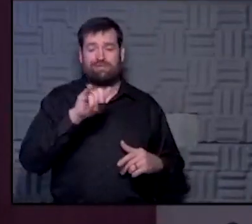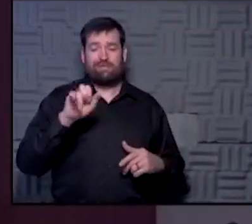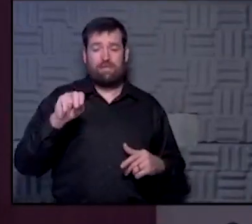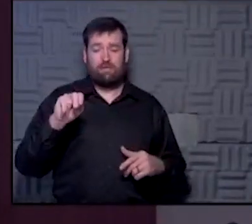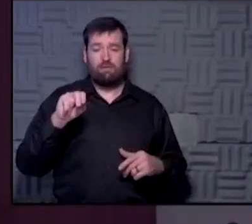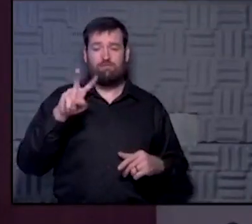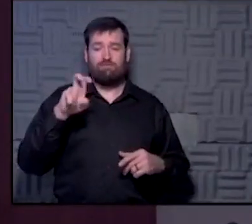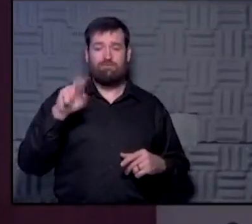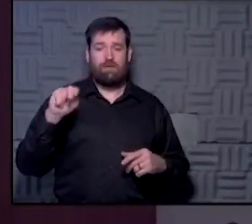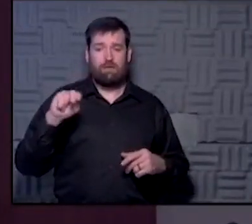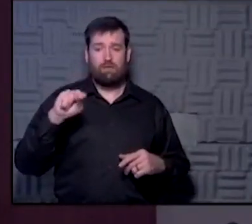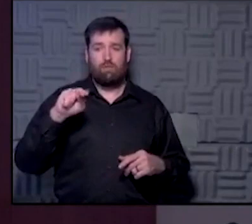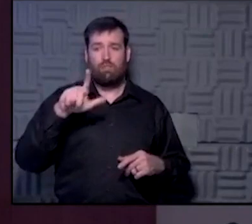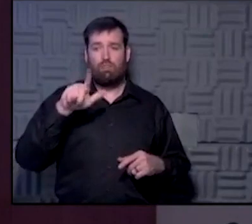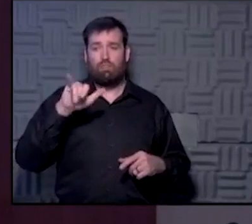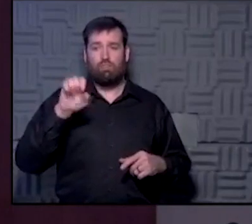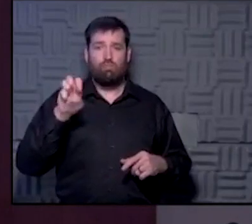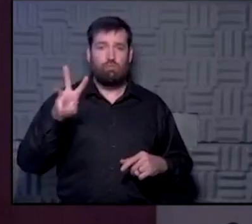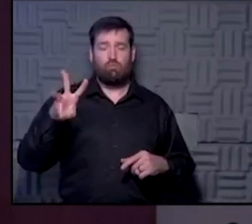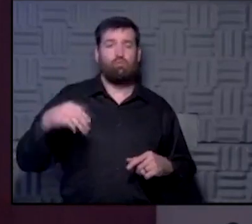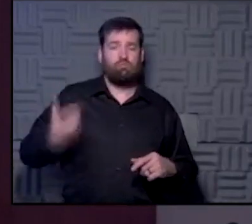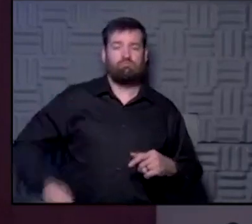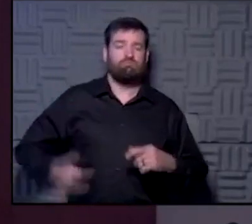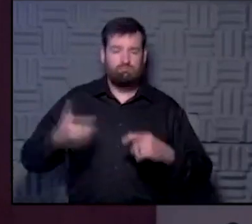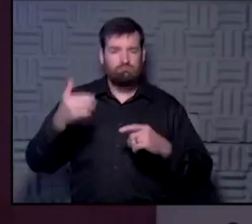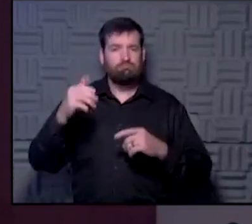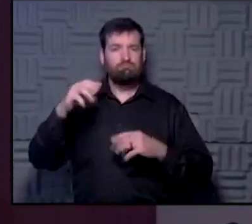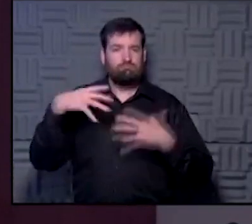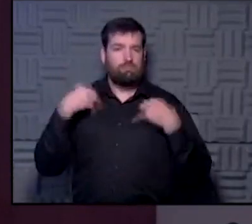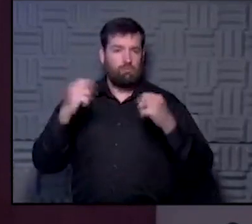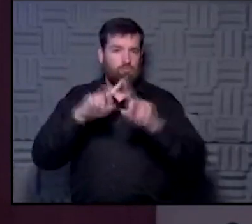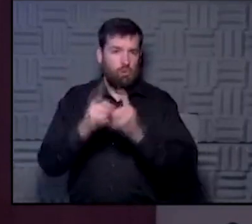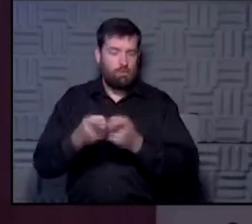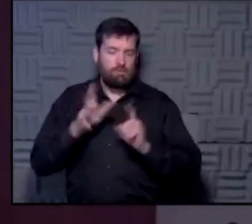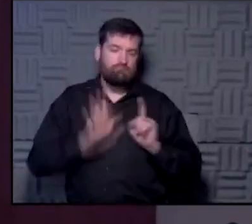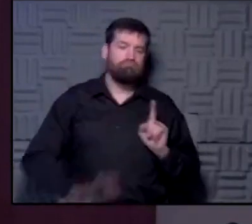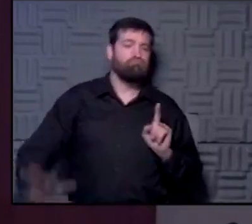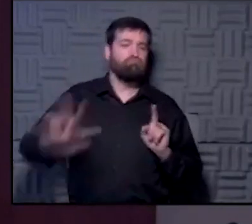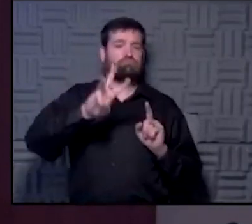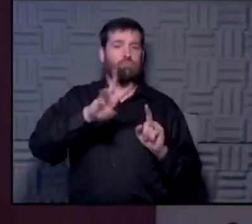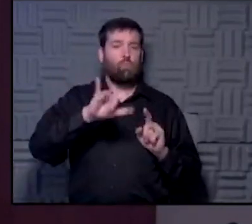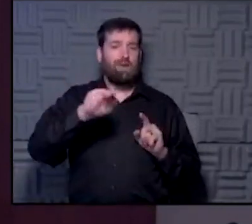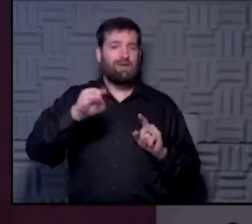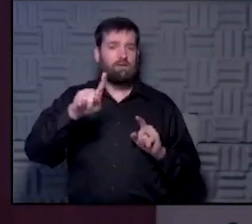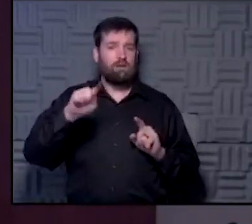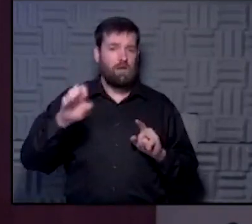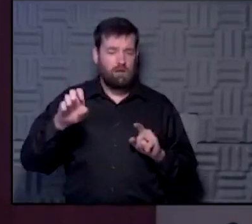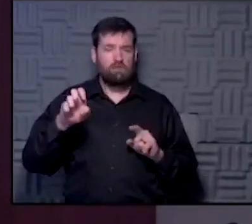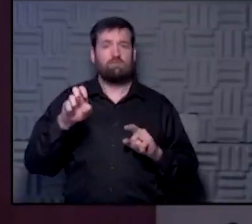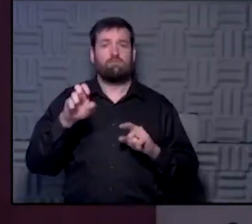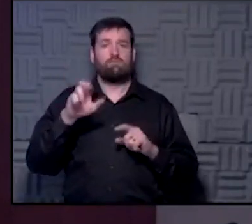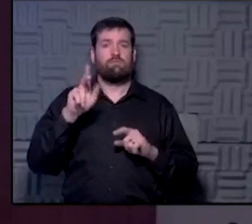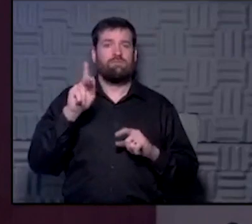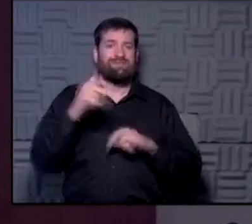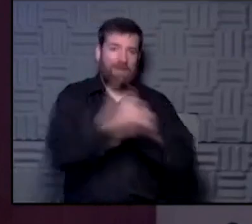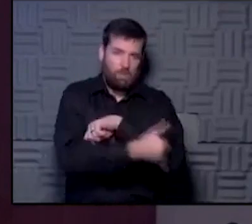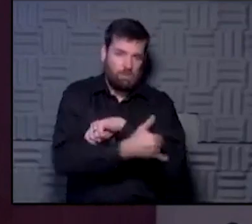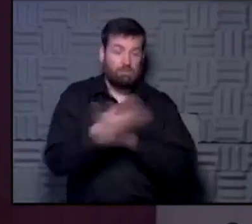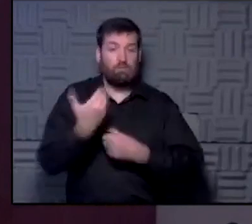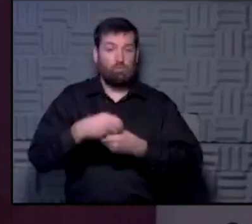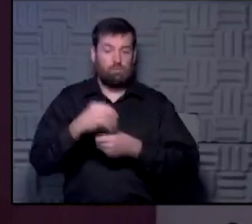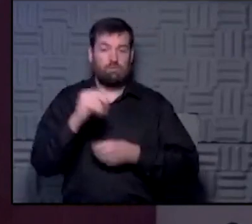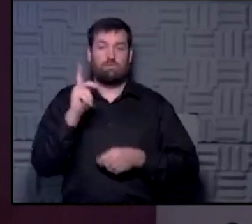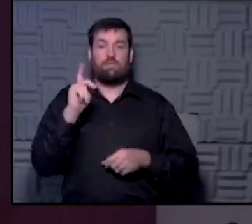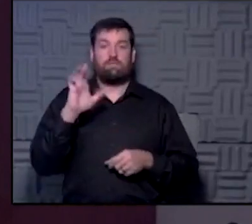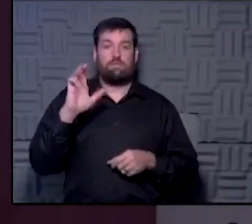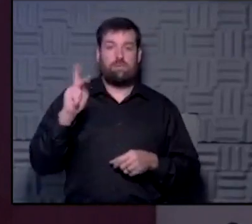I'm the director of the Unified Government Public Health Department. We're the health department that covers all of Wyandotte County, including KCK. I've been the director for